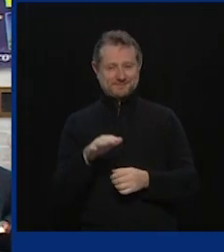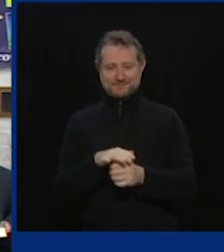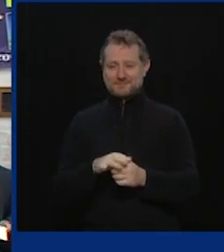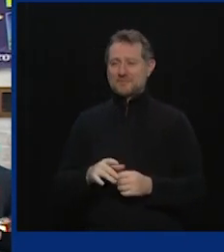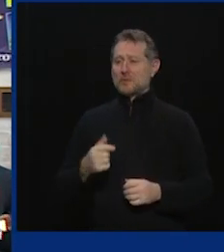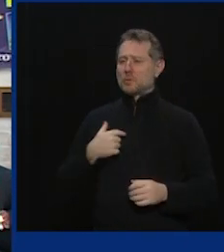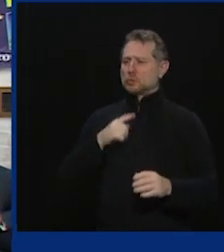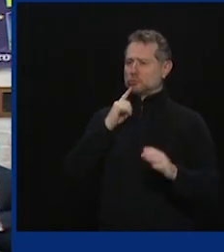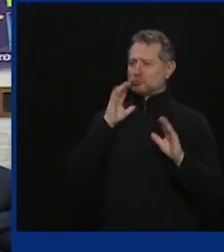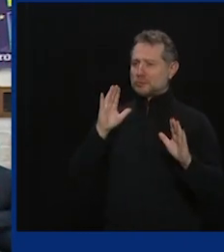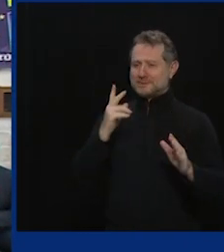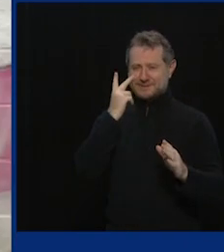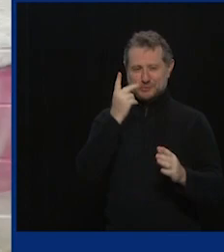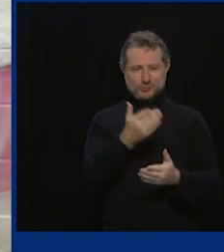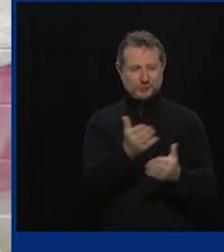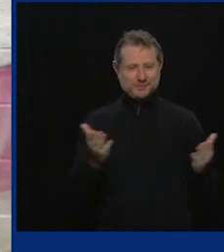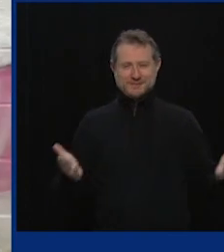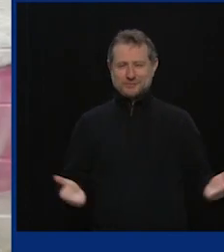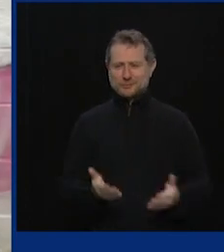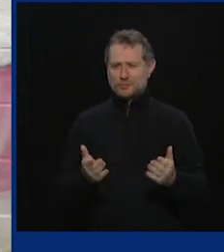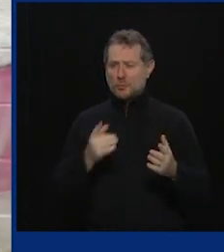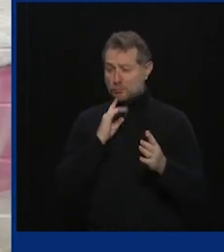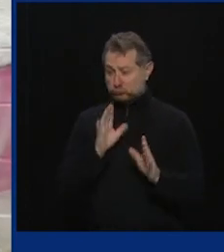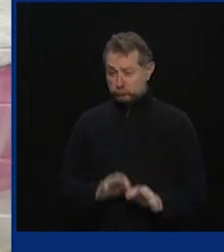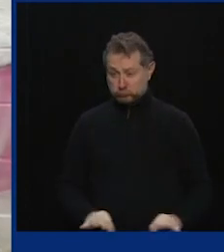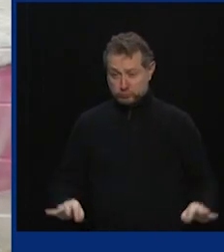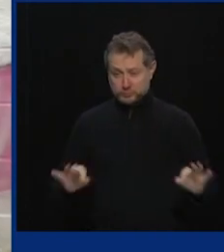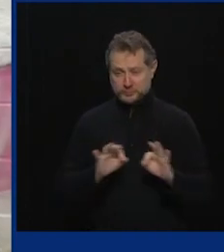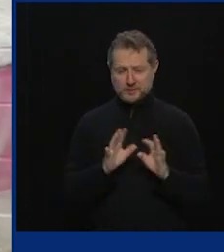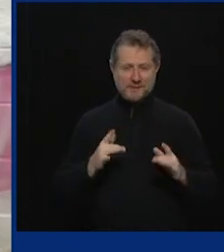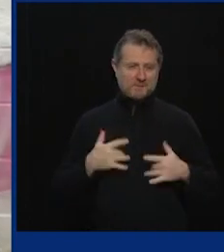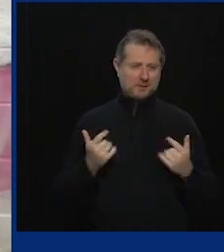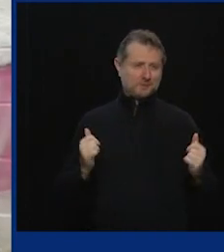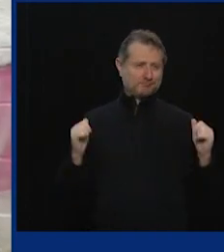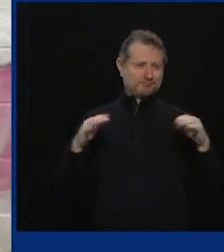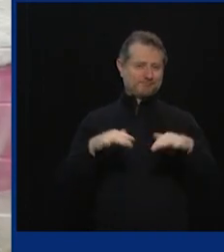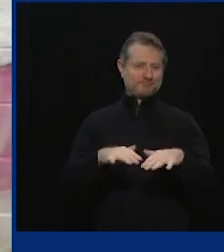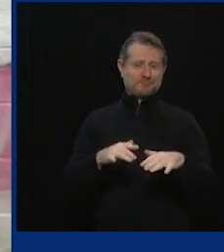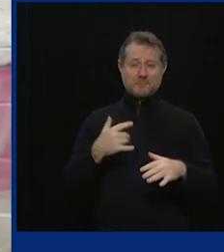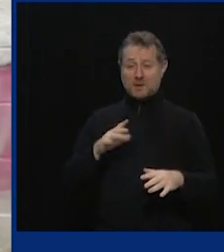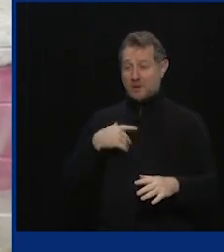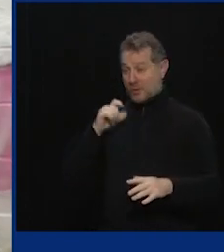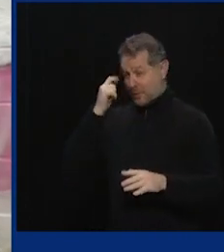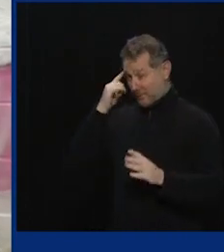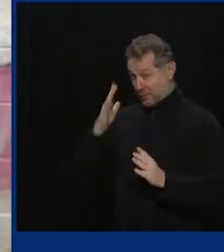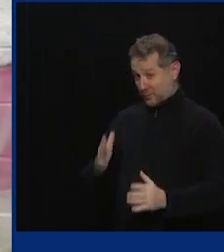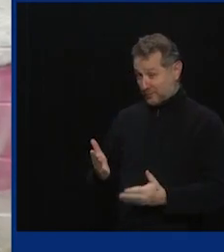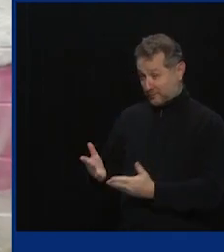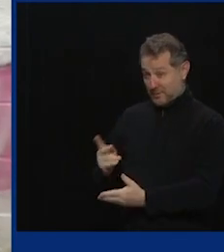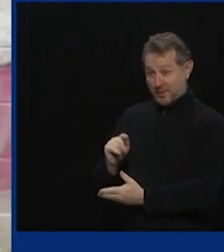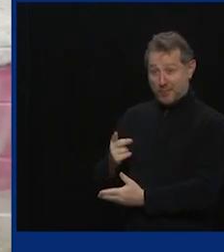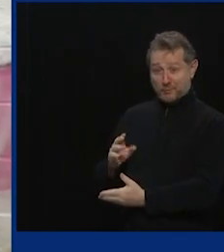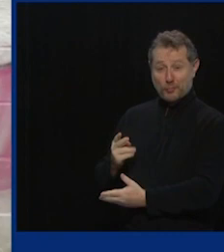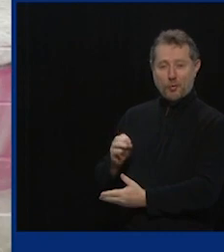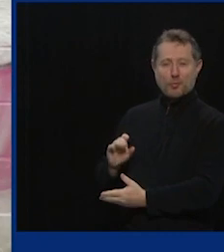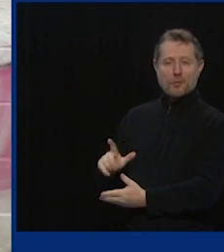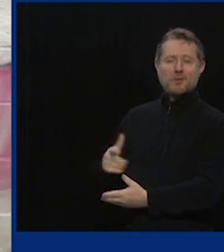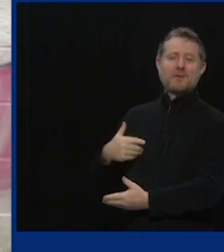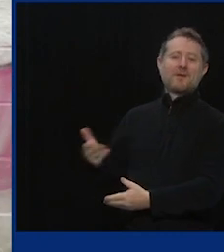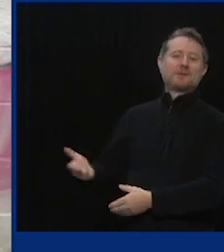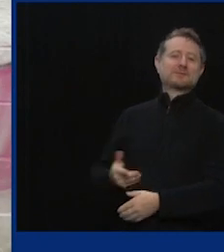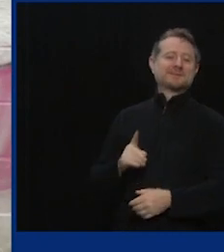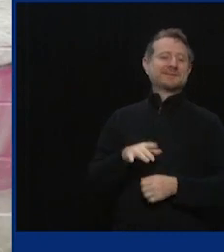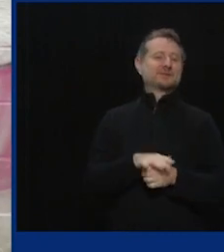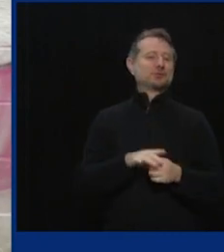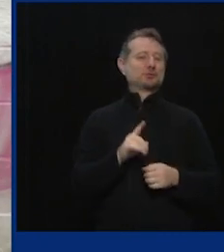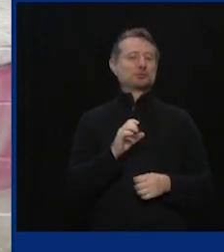on this very important event. Governor Hochul, welcome again to Senate District 19. You've come to my district on